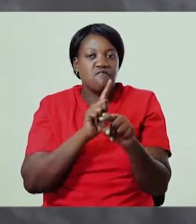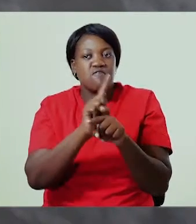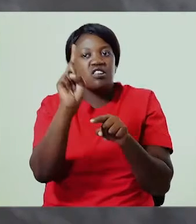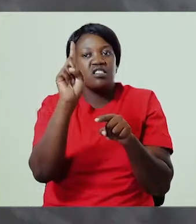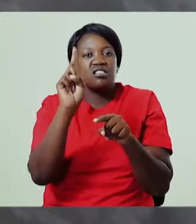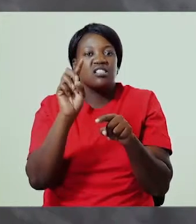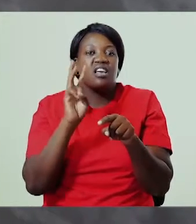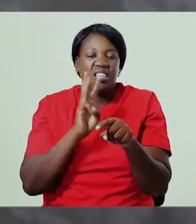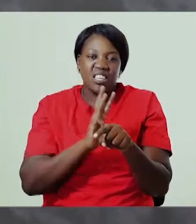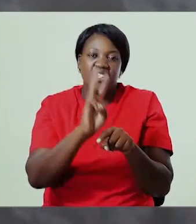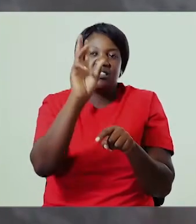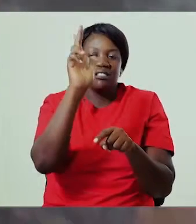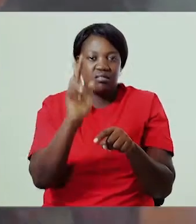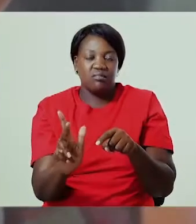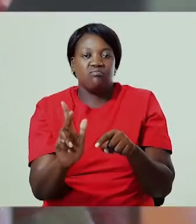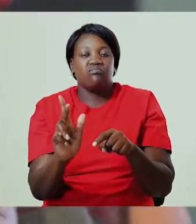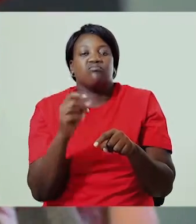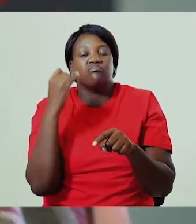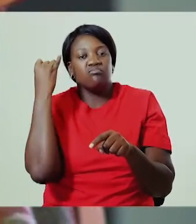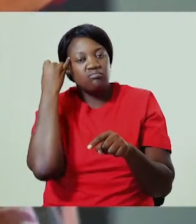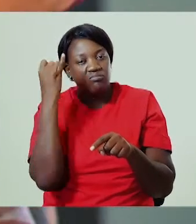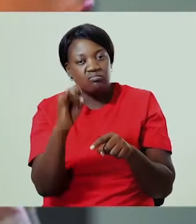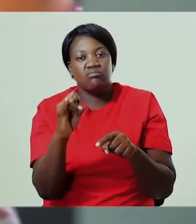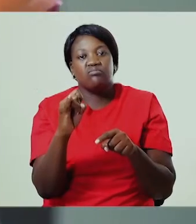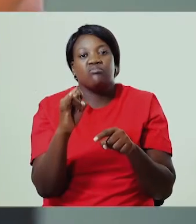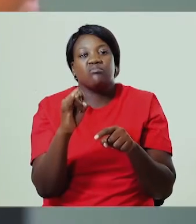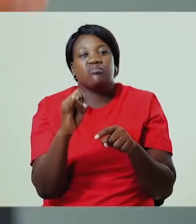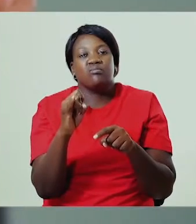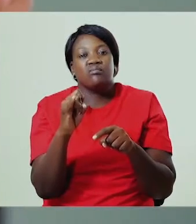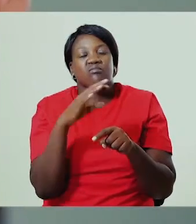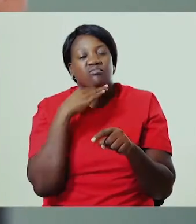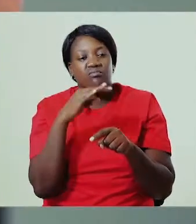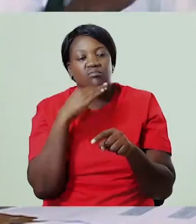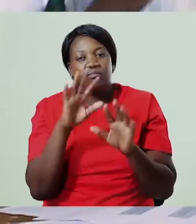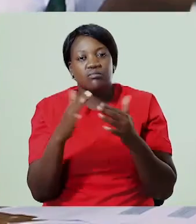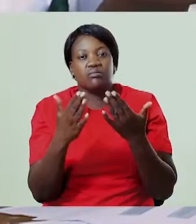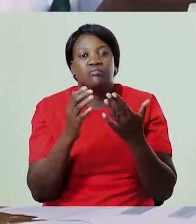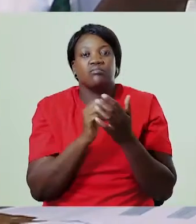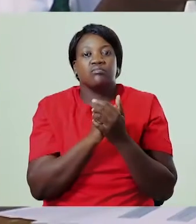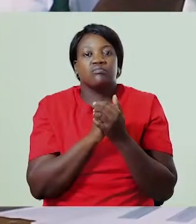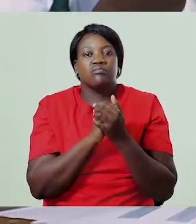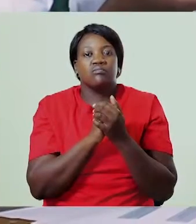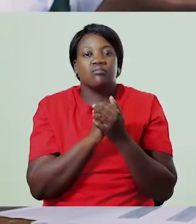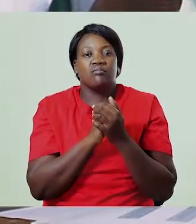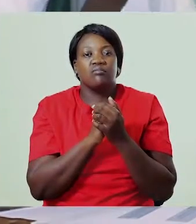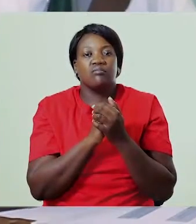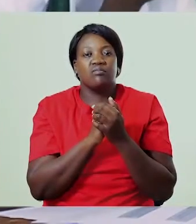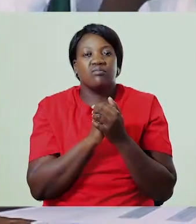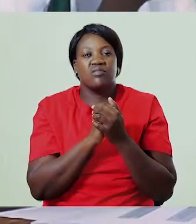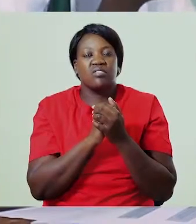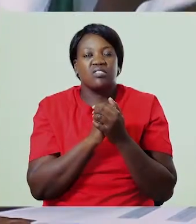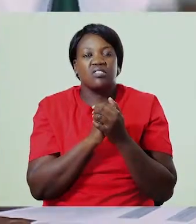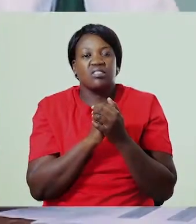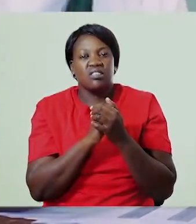or third person point of view, how the story is being told. Meaning, I can find the